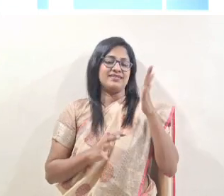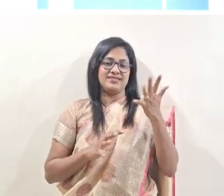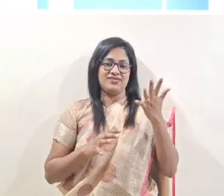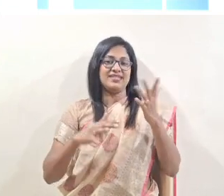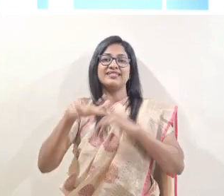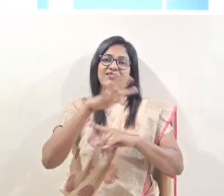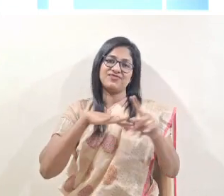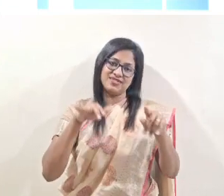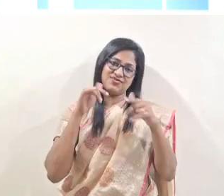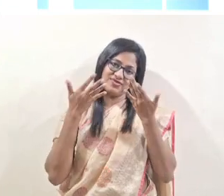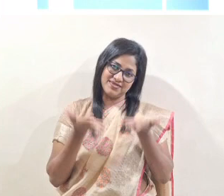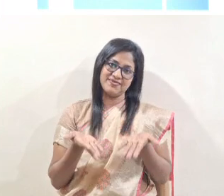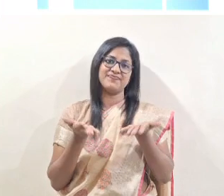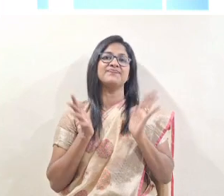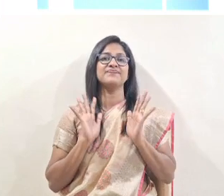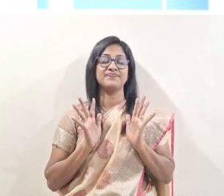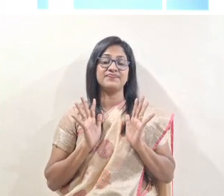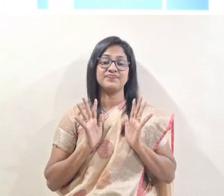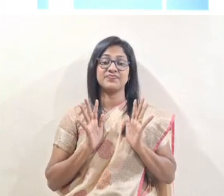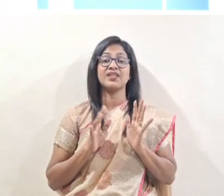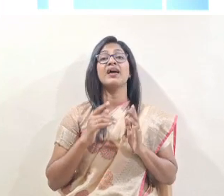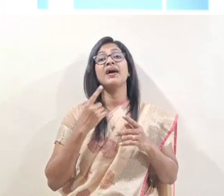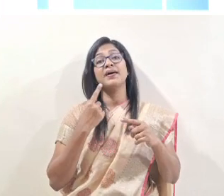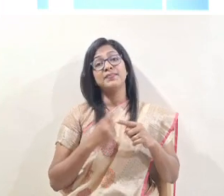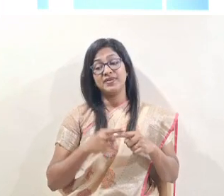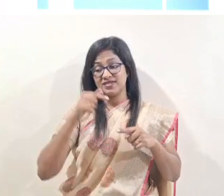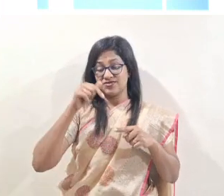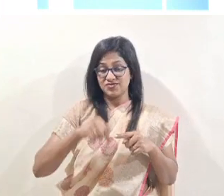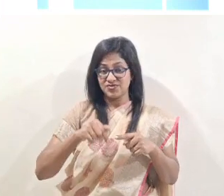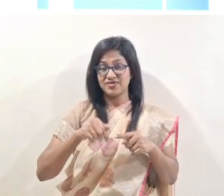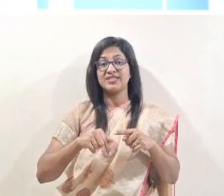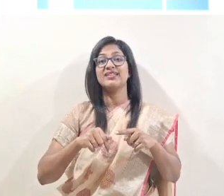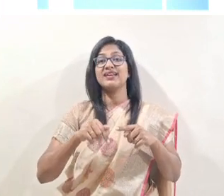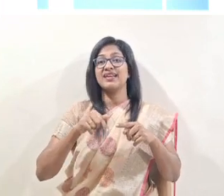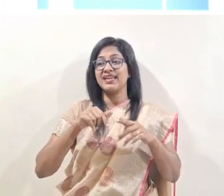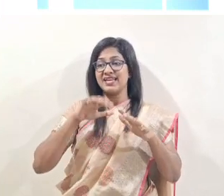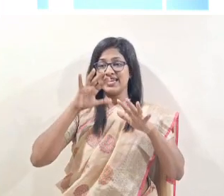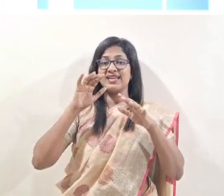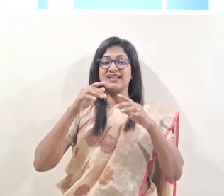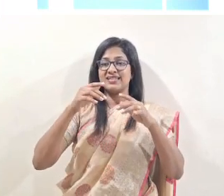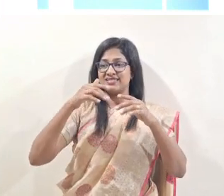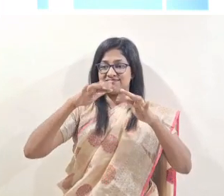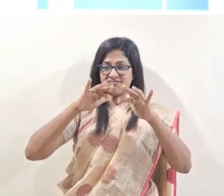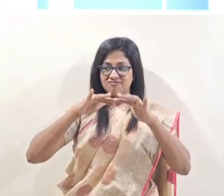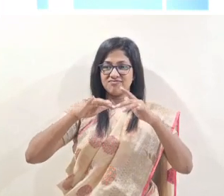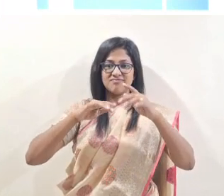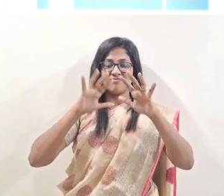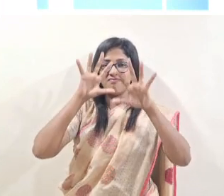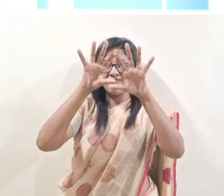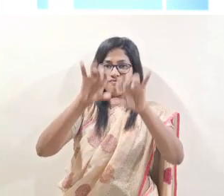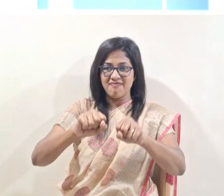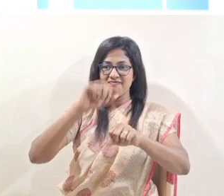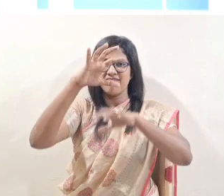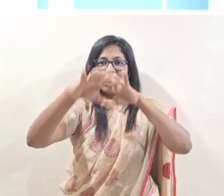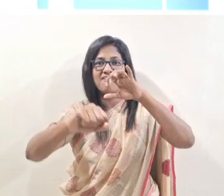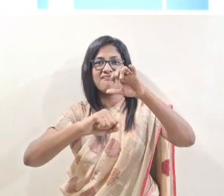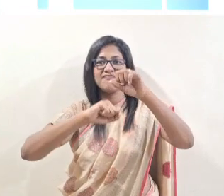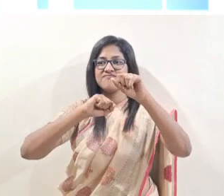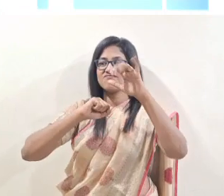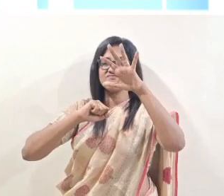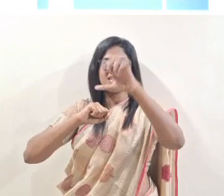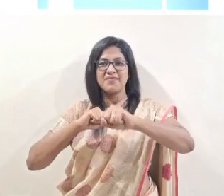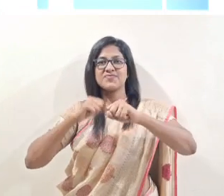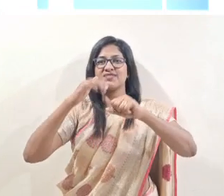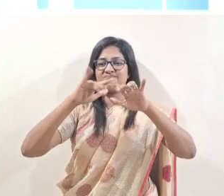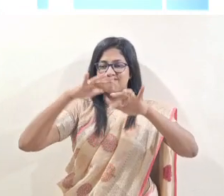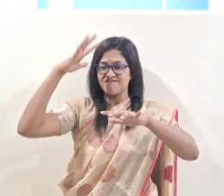in, and though today the attacks are rare, cyber attacks are rare, but as